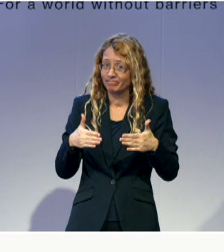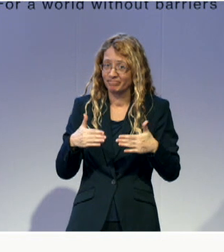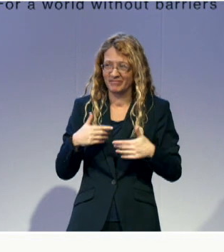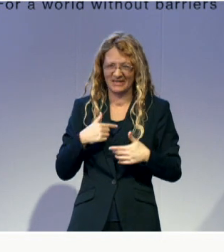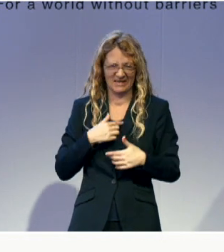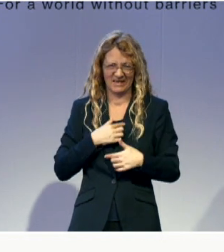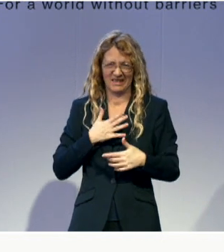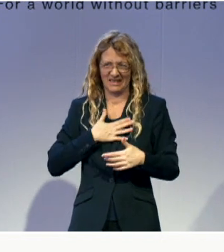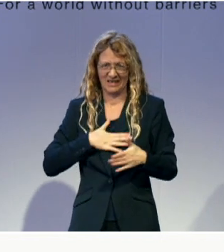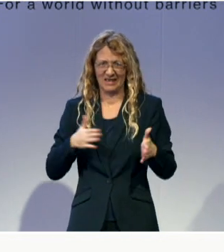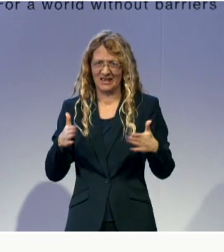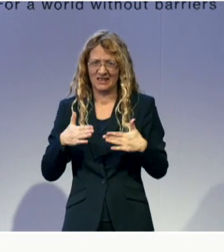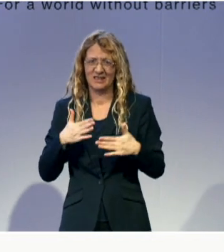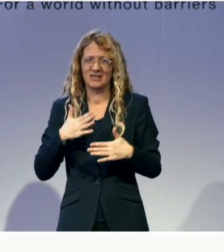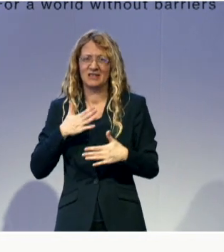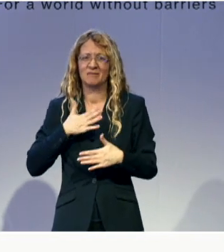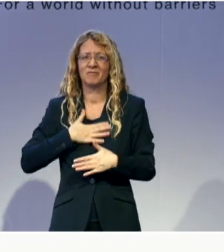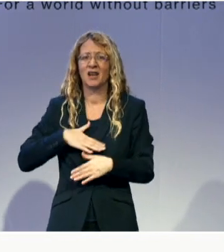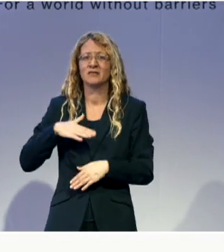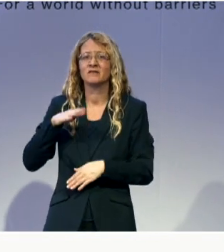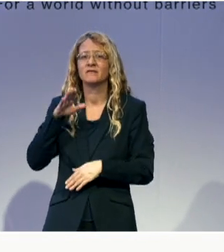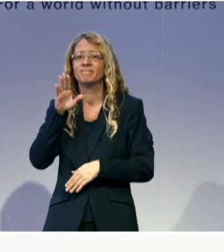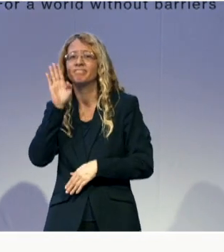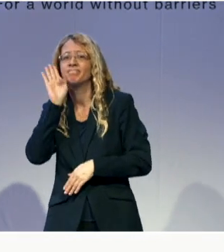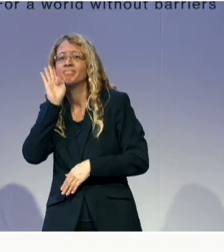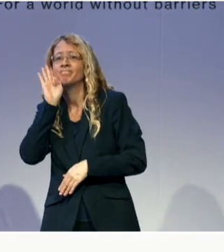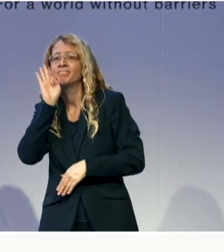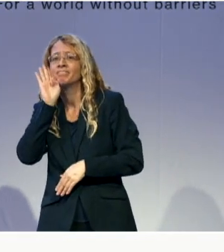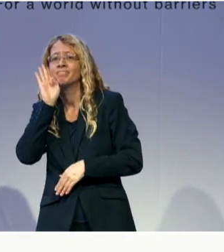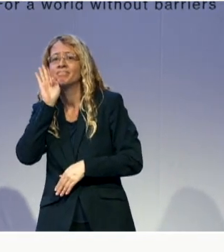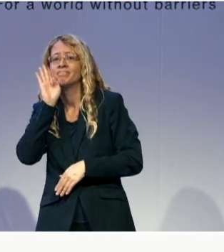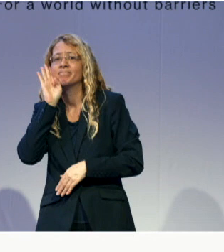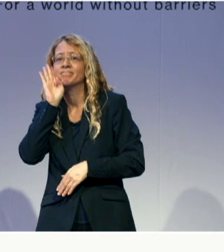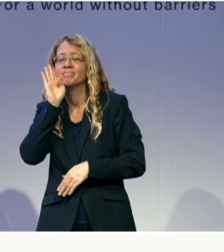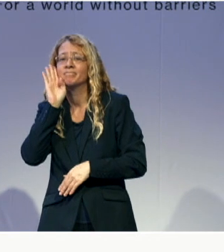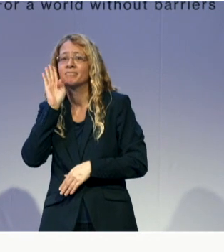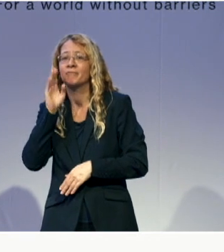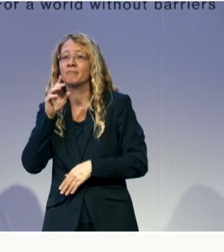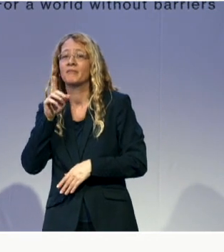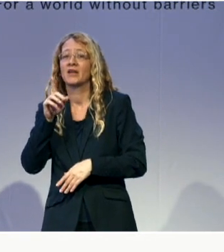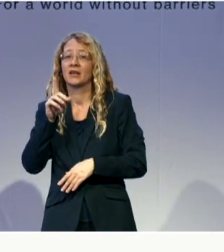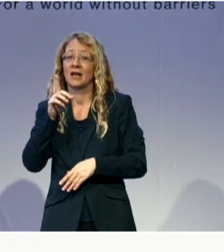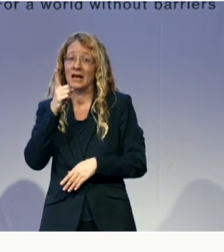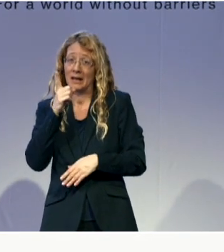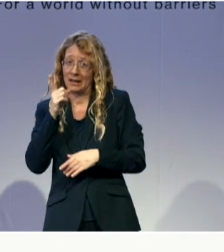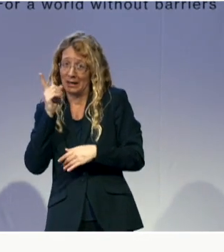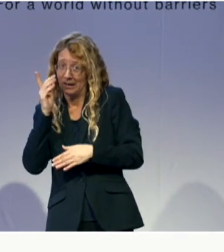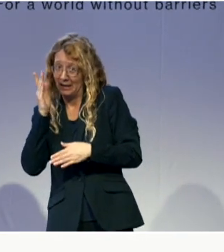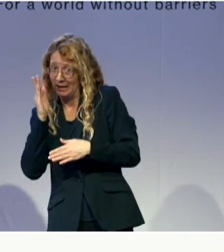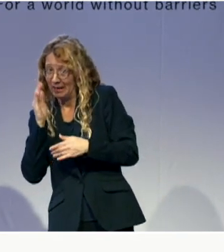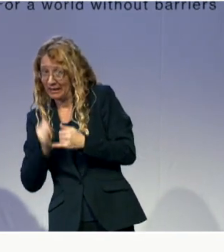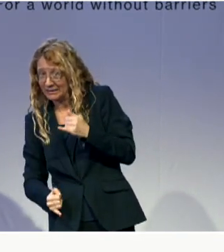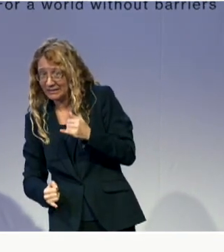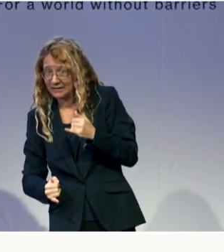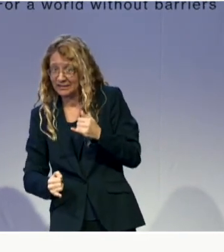and Anastasia in speaking. But our final keynote speaker for the night, I think, is going to be well able. I